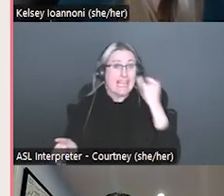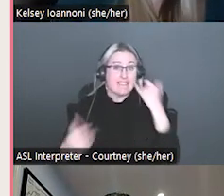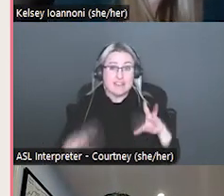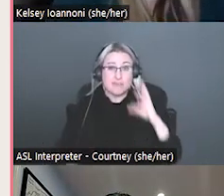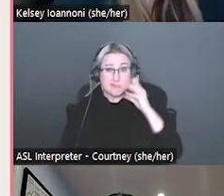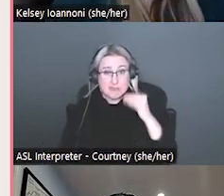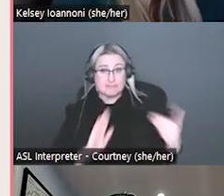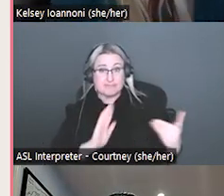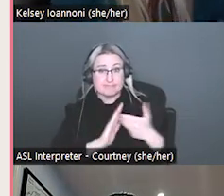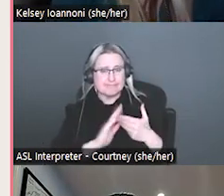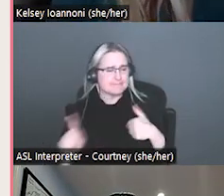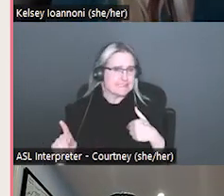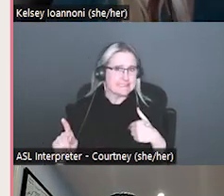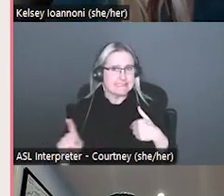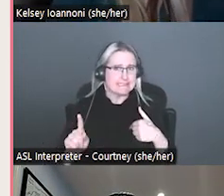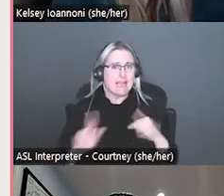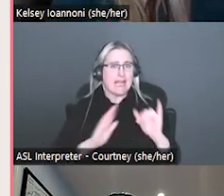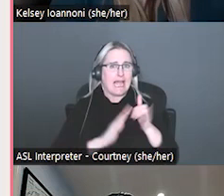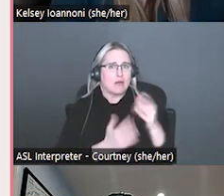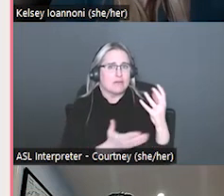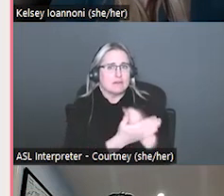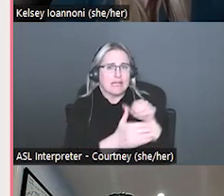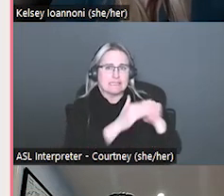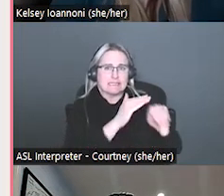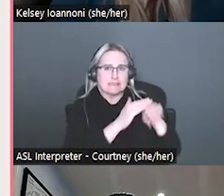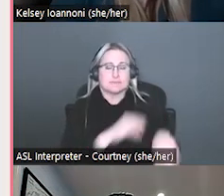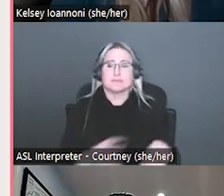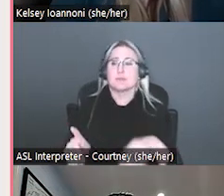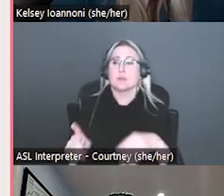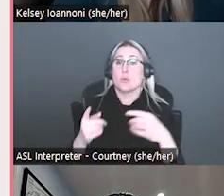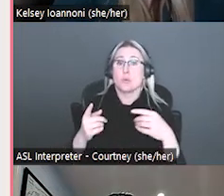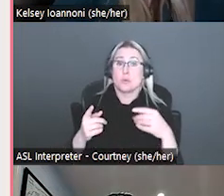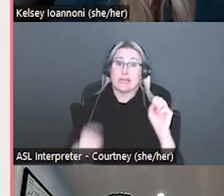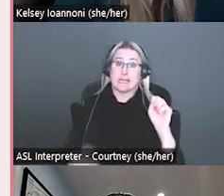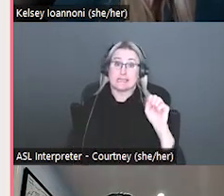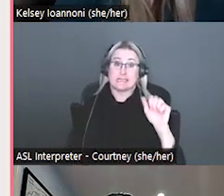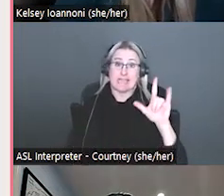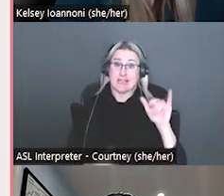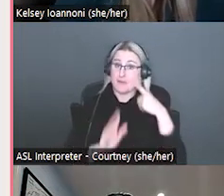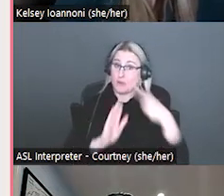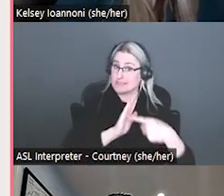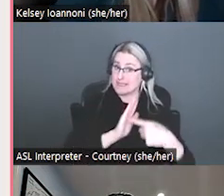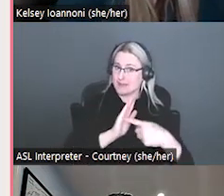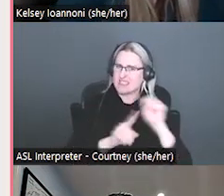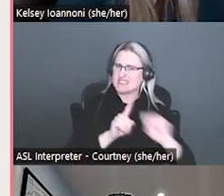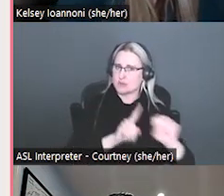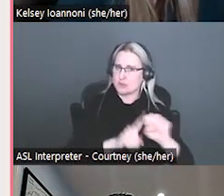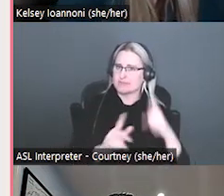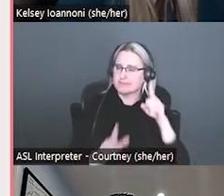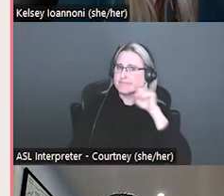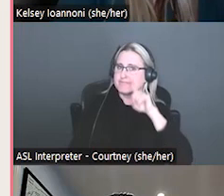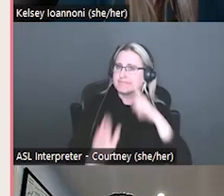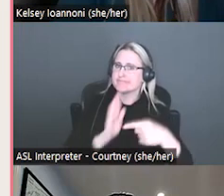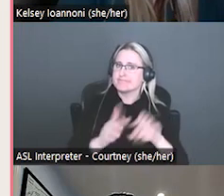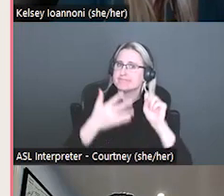in healthcare settings. And we're going to see this later when we look at the scenarios that Sally in our example is facing and how this impacts the way fat